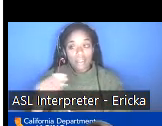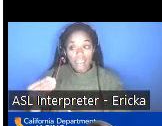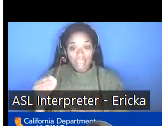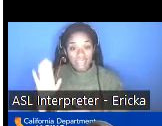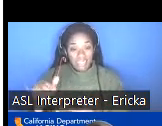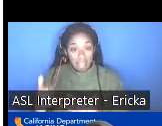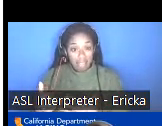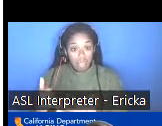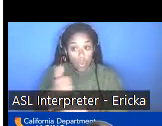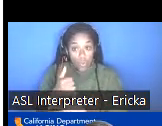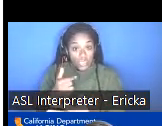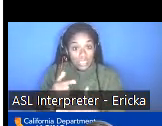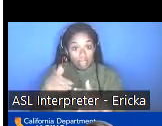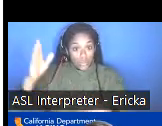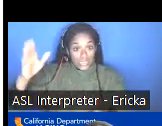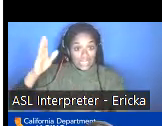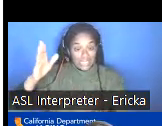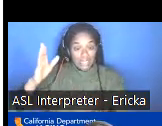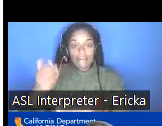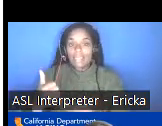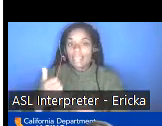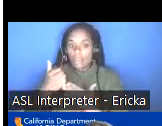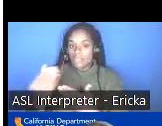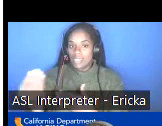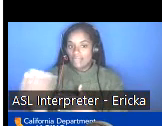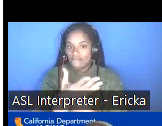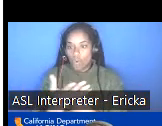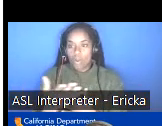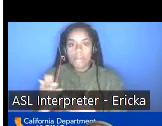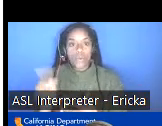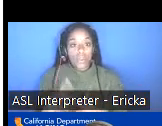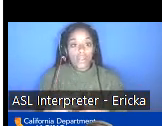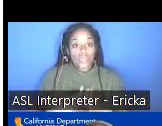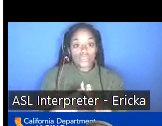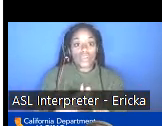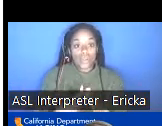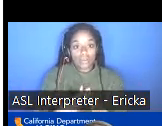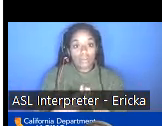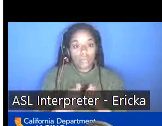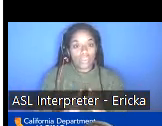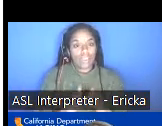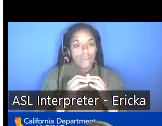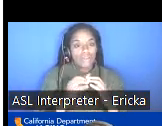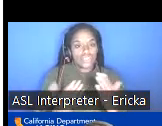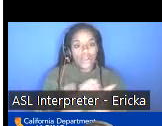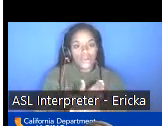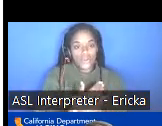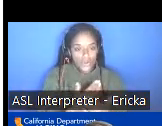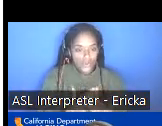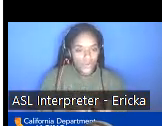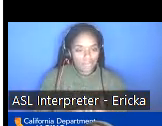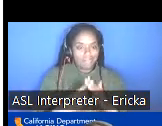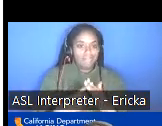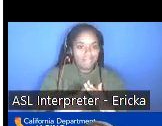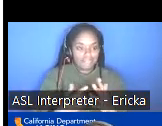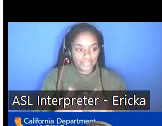that were presented that really helped inform where we started with launching our new initiatives. And so what we were